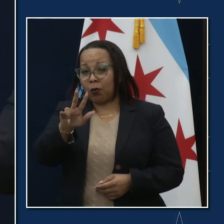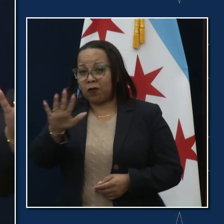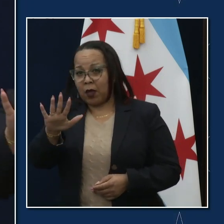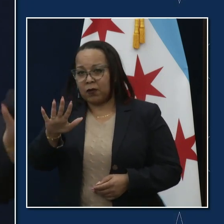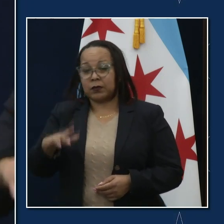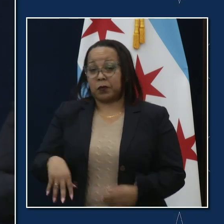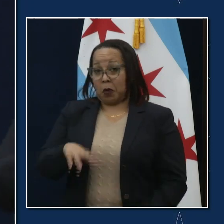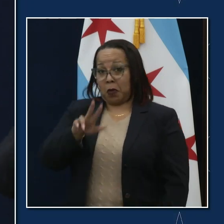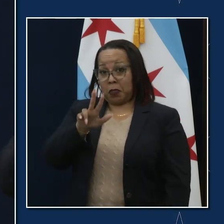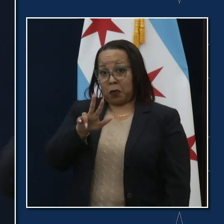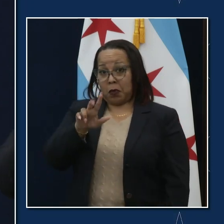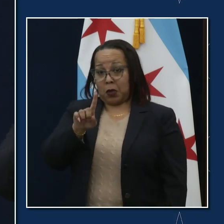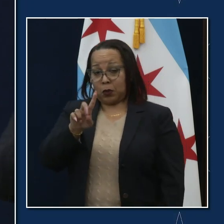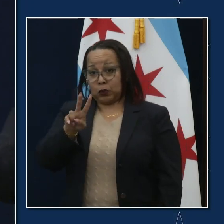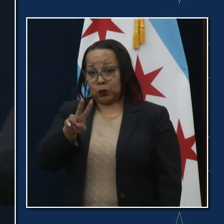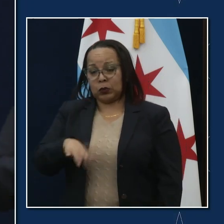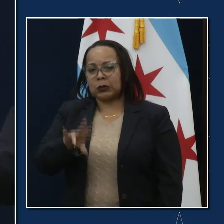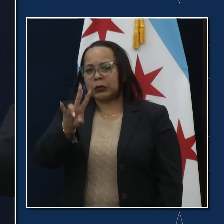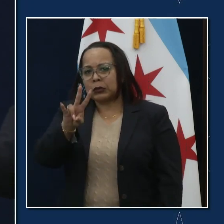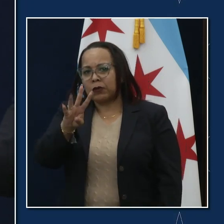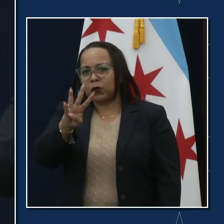312-746-4835,